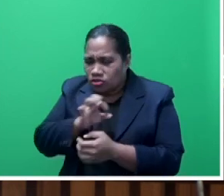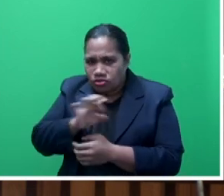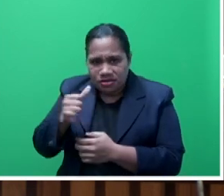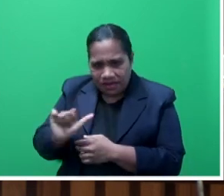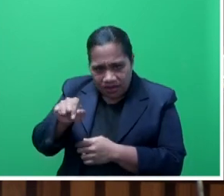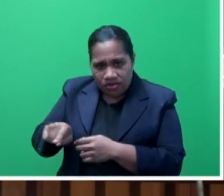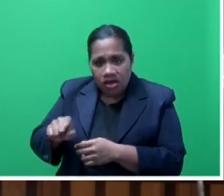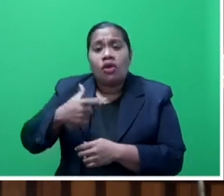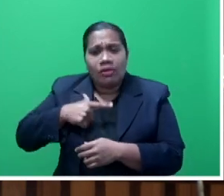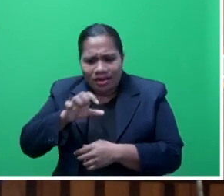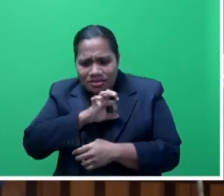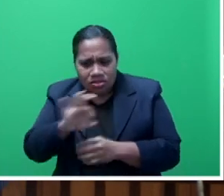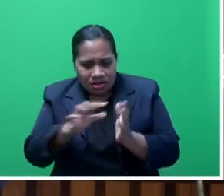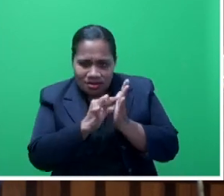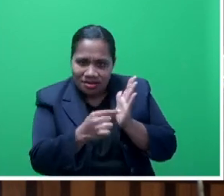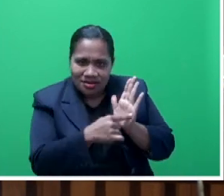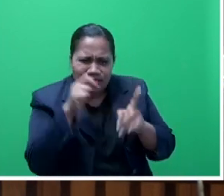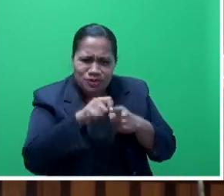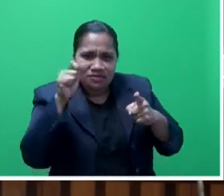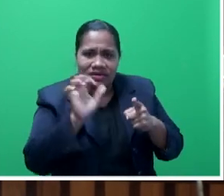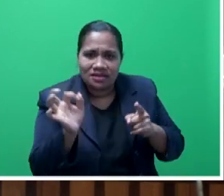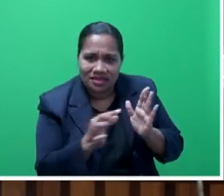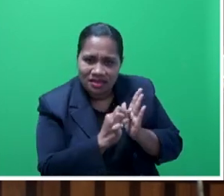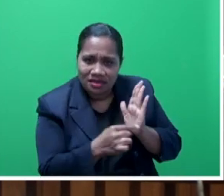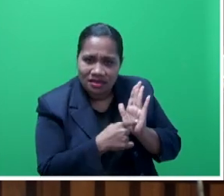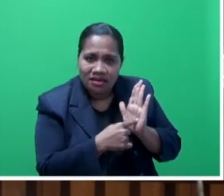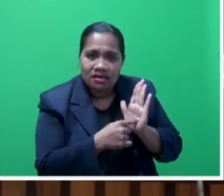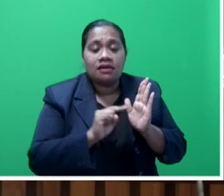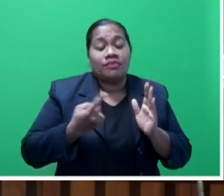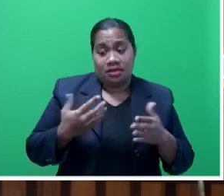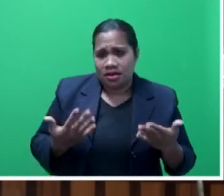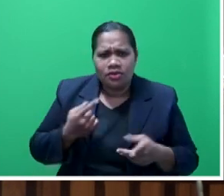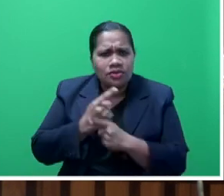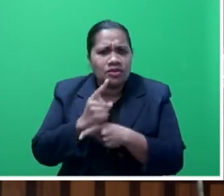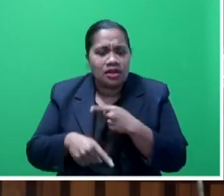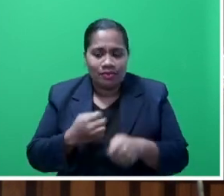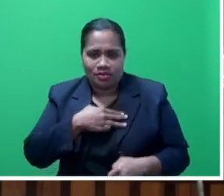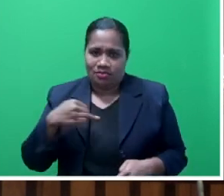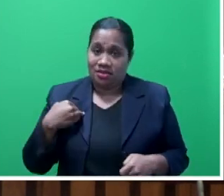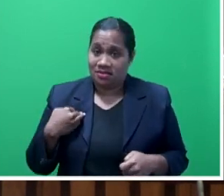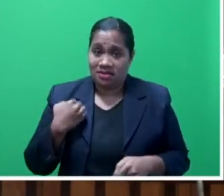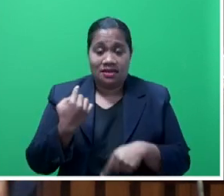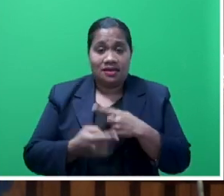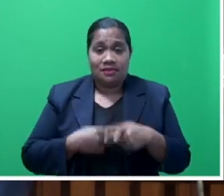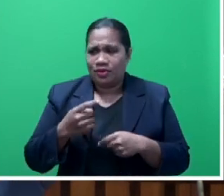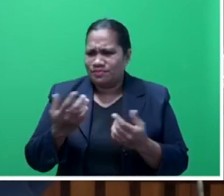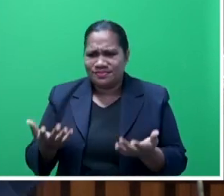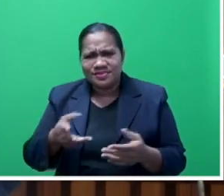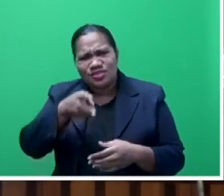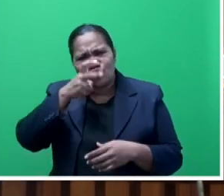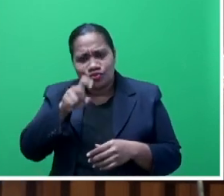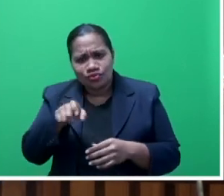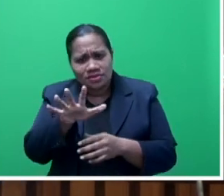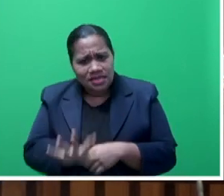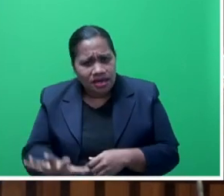lot more simpler. Now, there's been a lot of talk about the minister unilaterally making decisions regarding the restricted areas. Mr. Speaker,